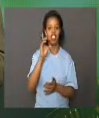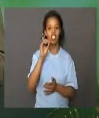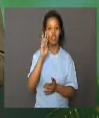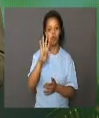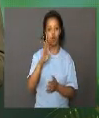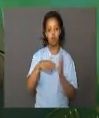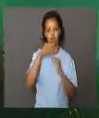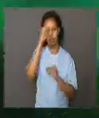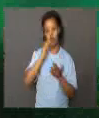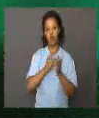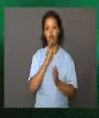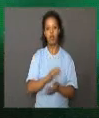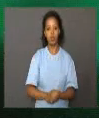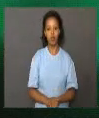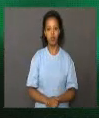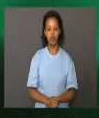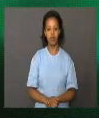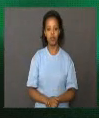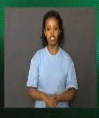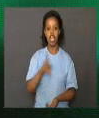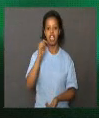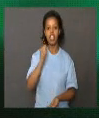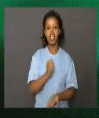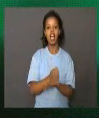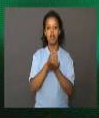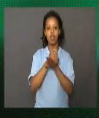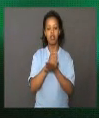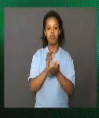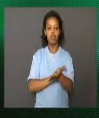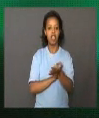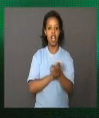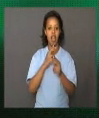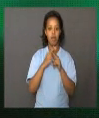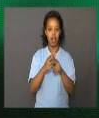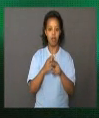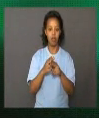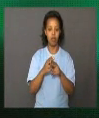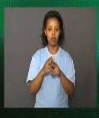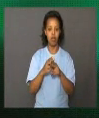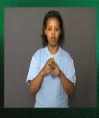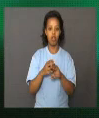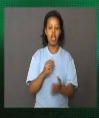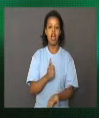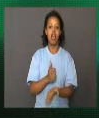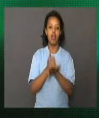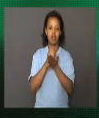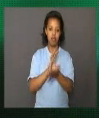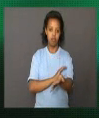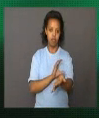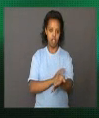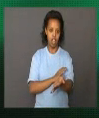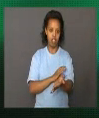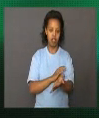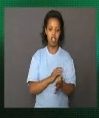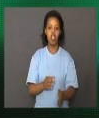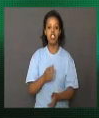previously learned. T helper cells are helper cells. They initiate